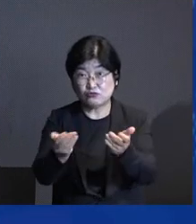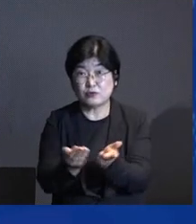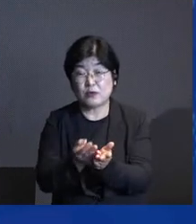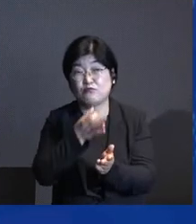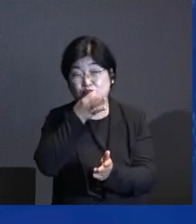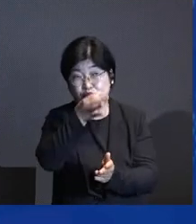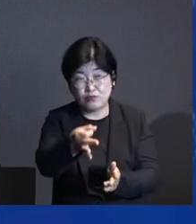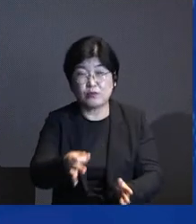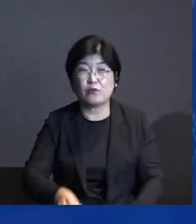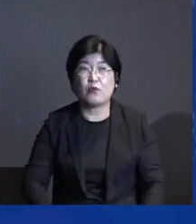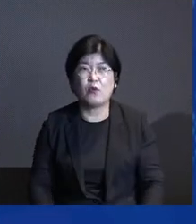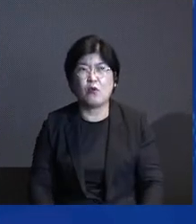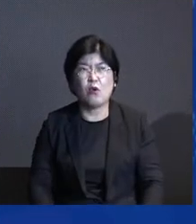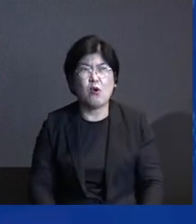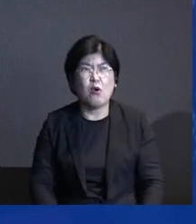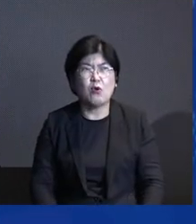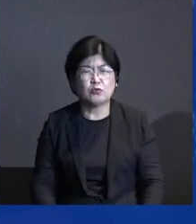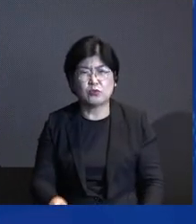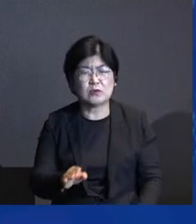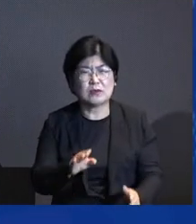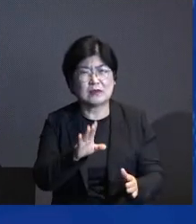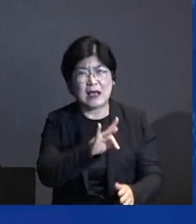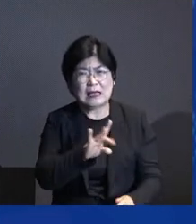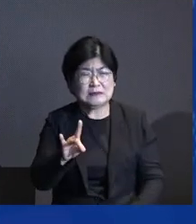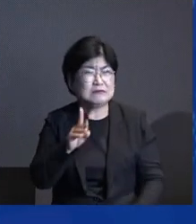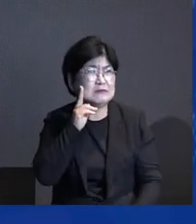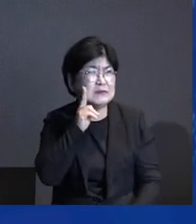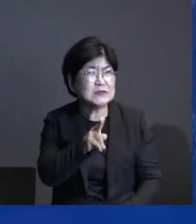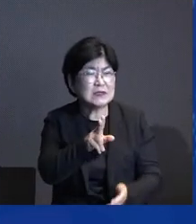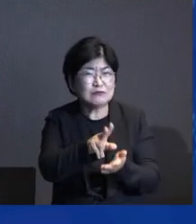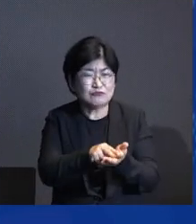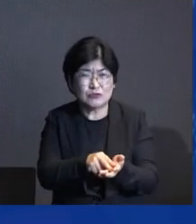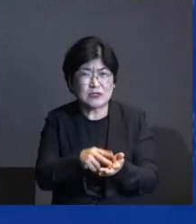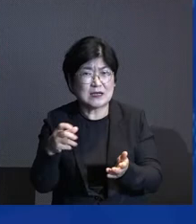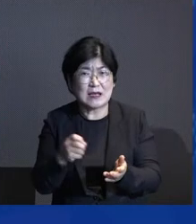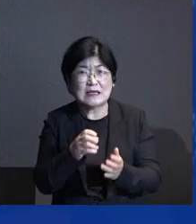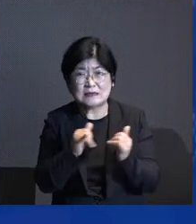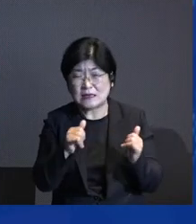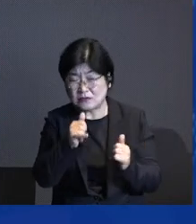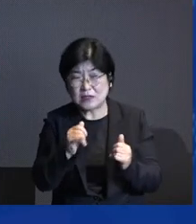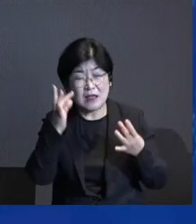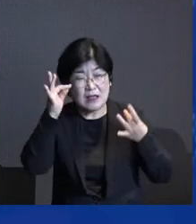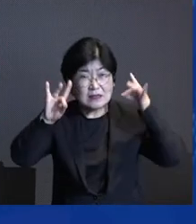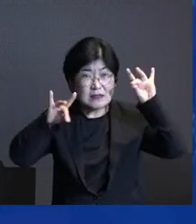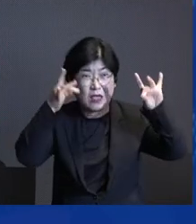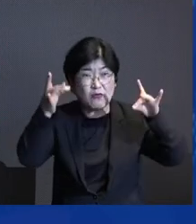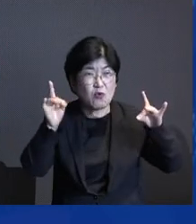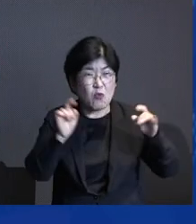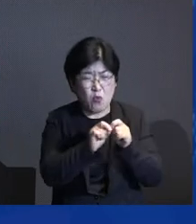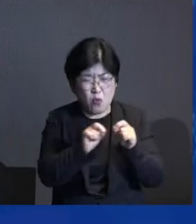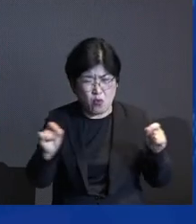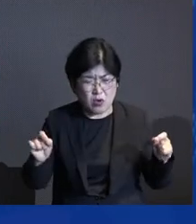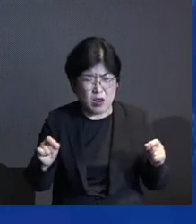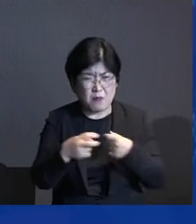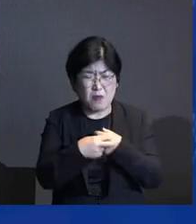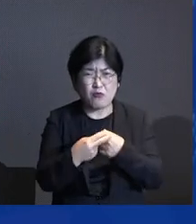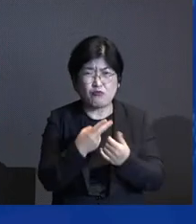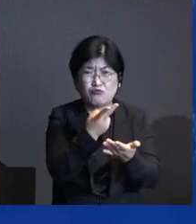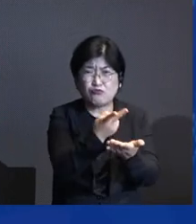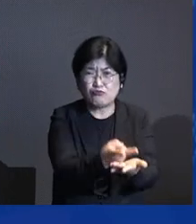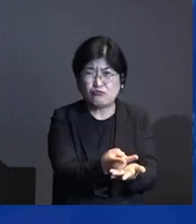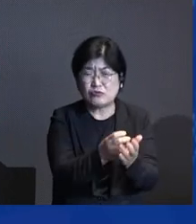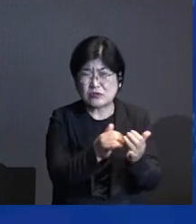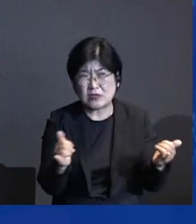Thailand, we have the long-term care system, which is the budget was supported for the caregiver by the